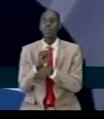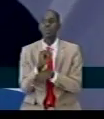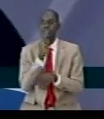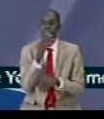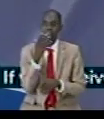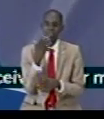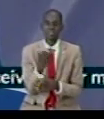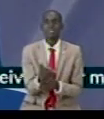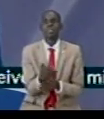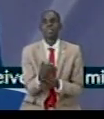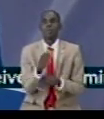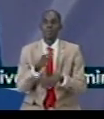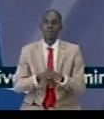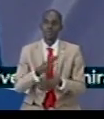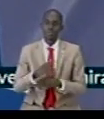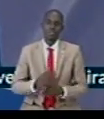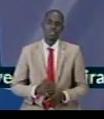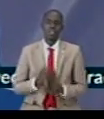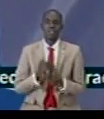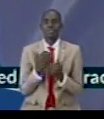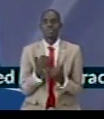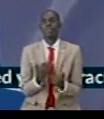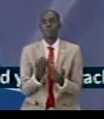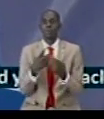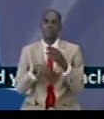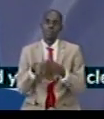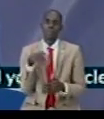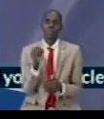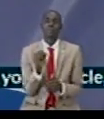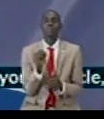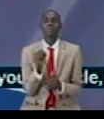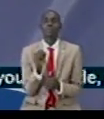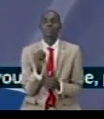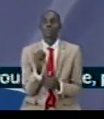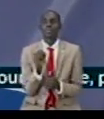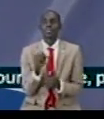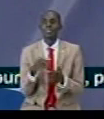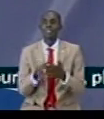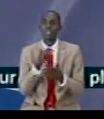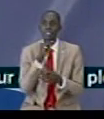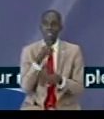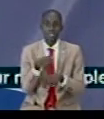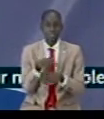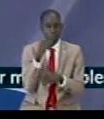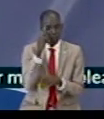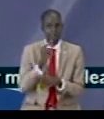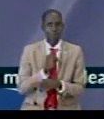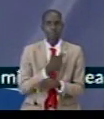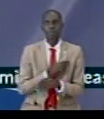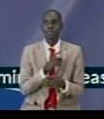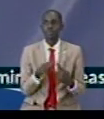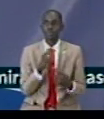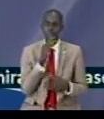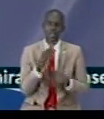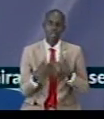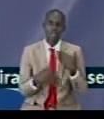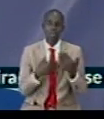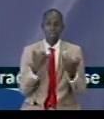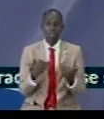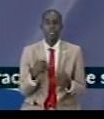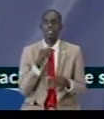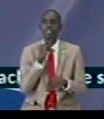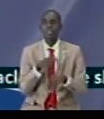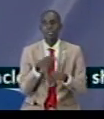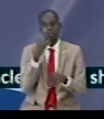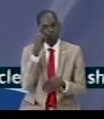working upon your life already. Come out. Come out. It's time for us to rejoice. We shall be listening to the